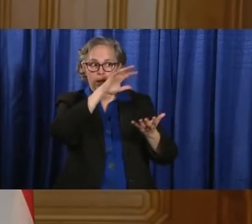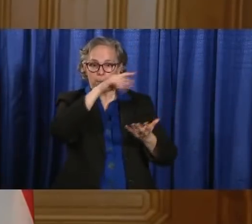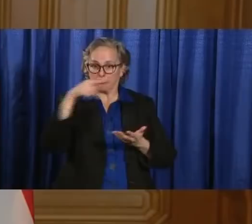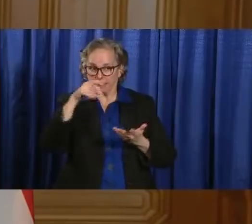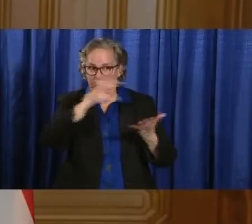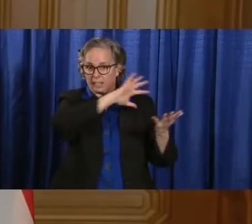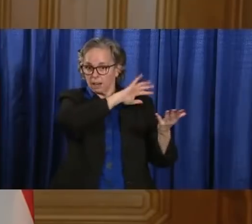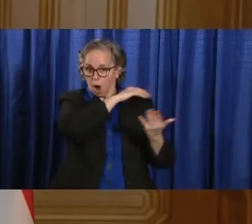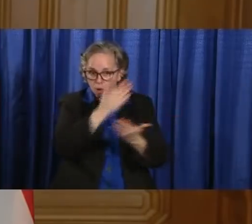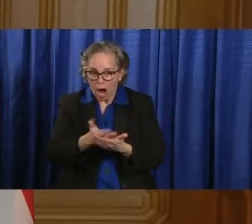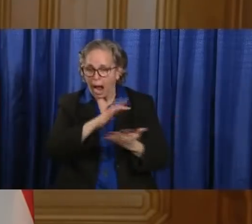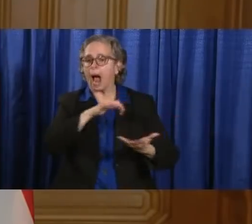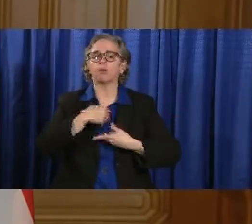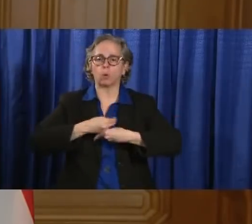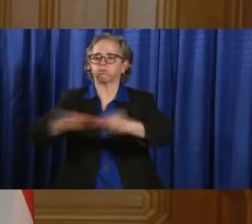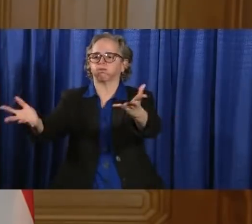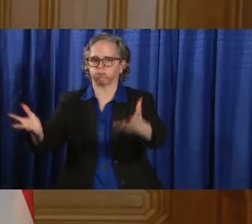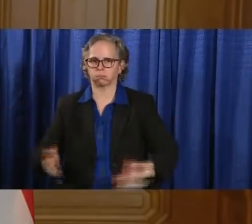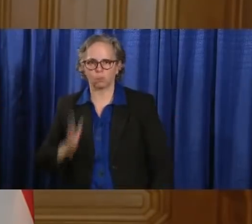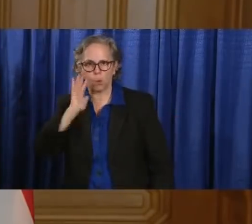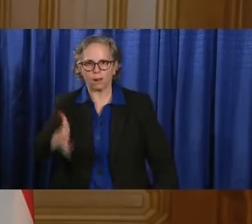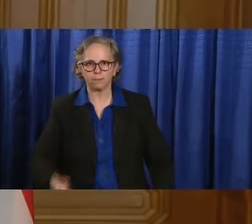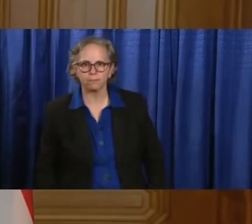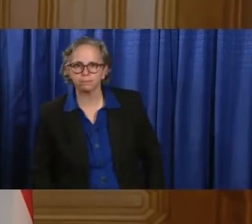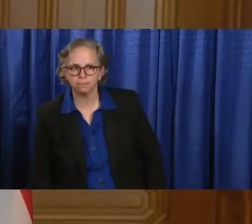press conferences. Thank you.